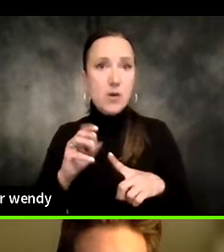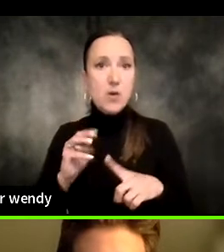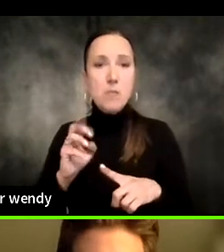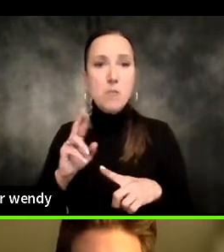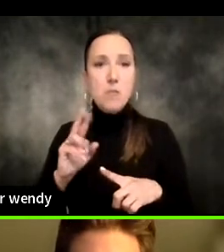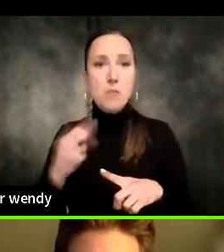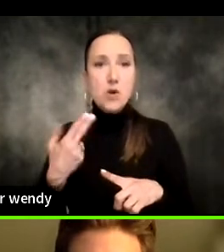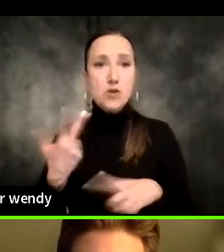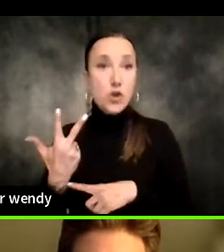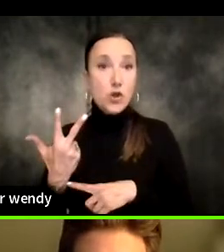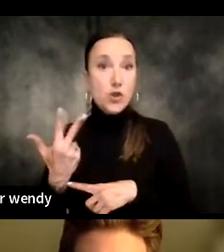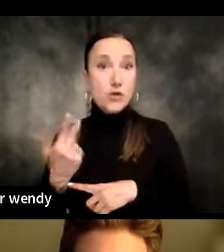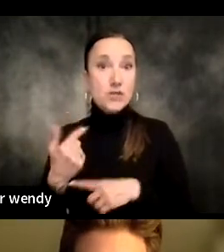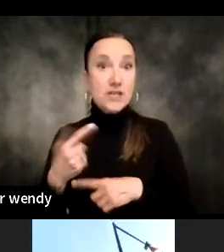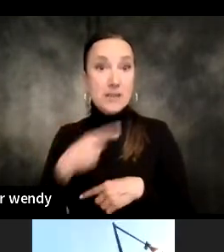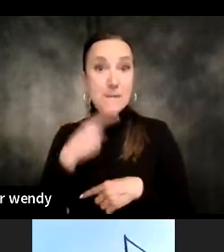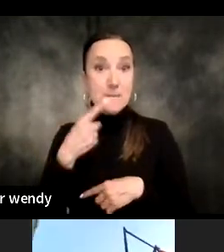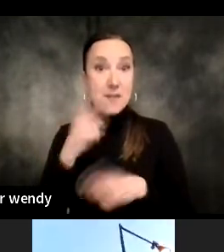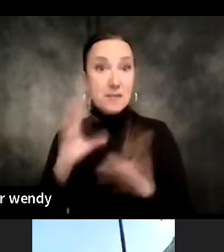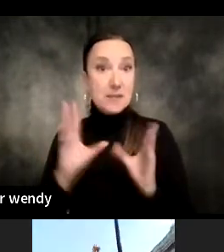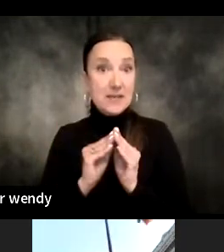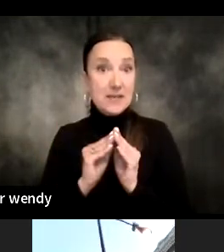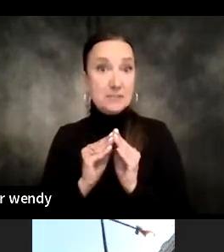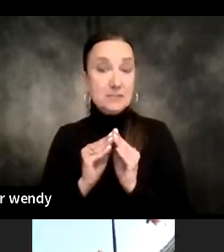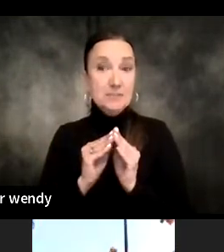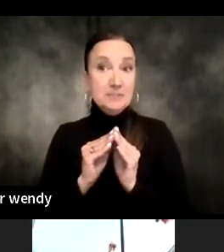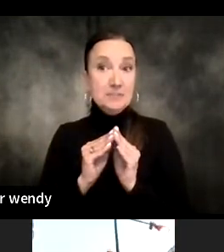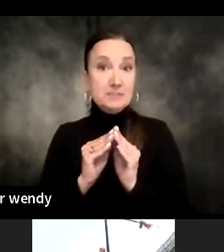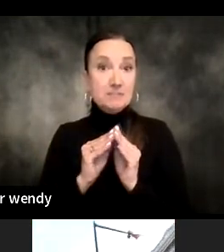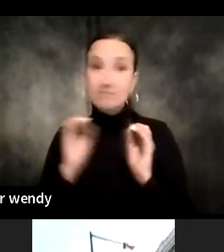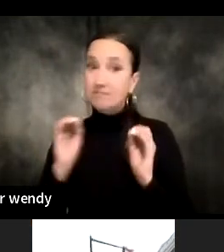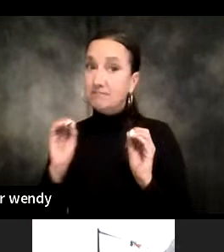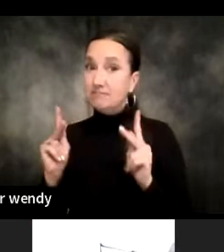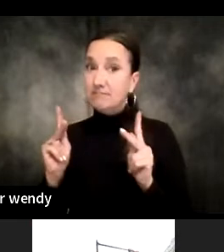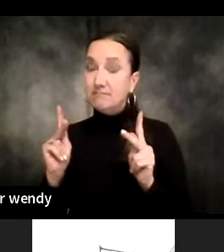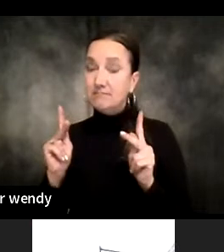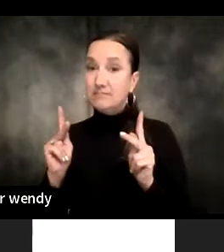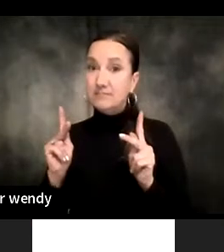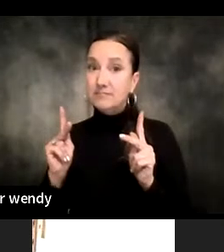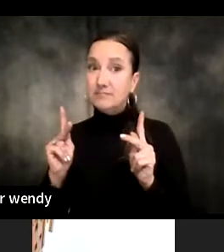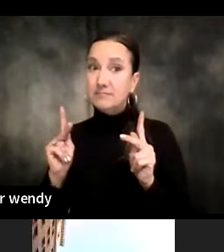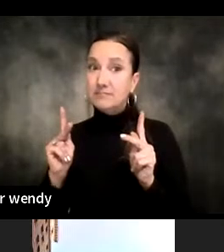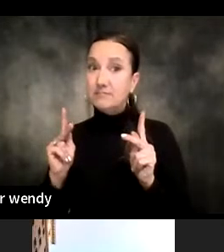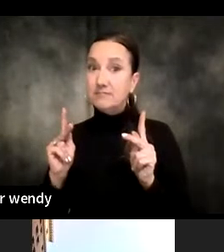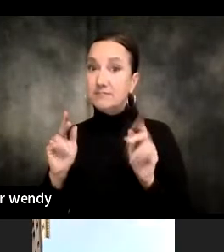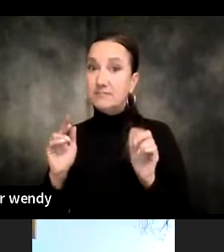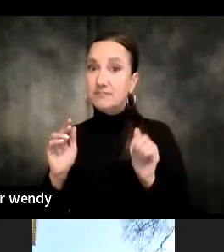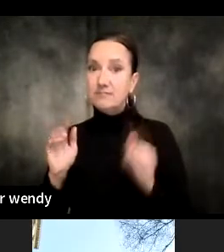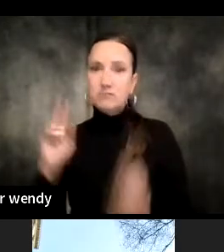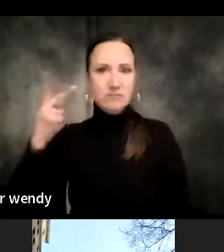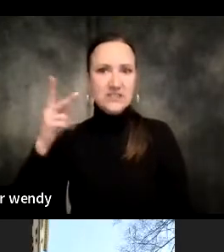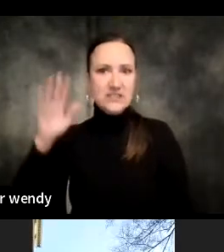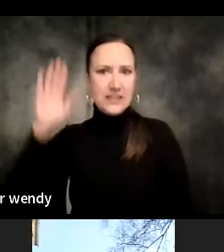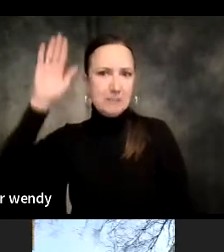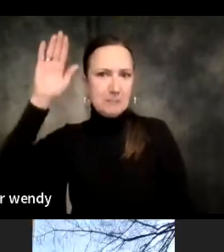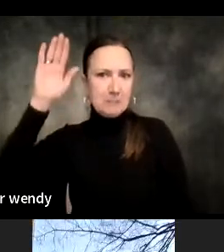13th public meeting. Okay. I second it.